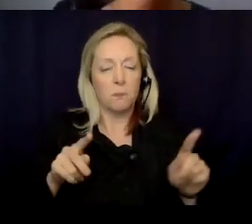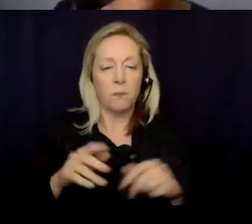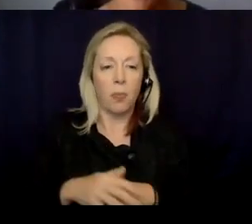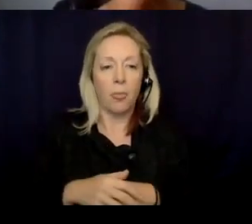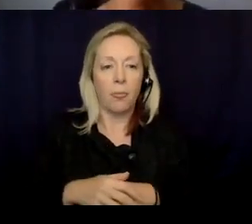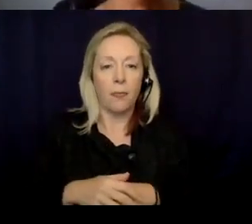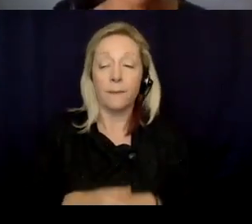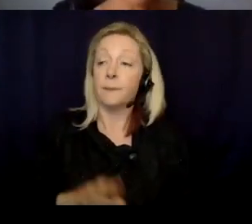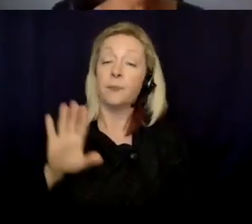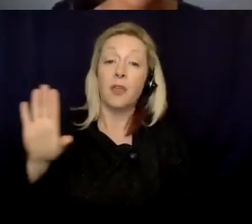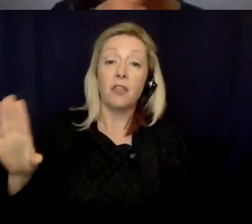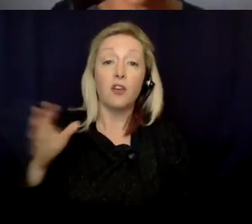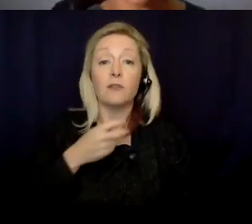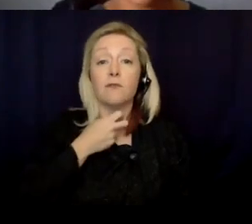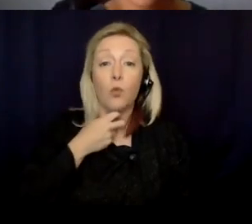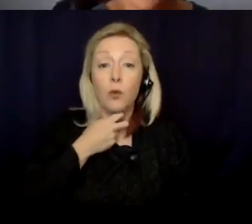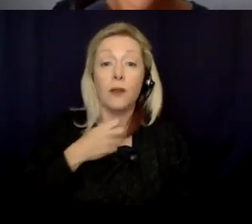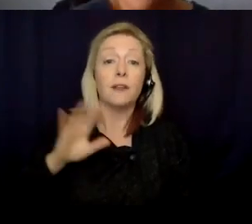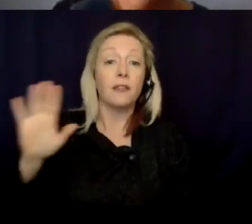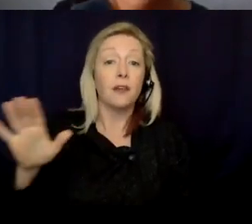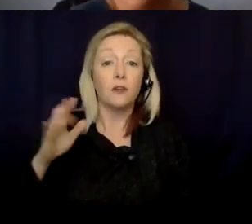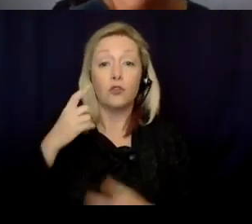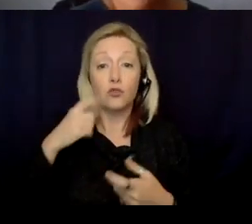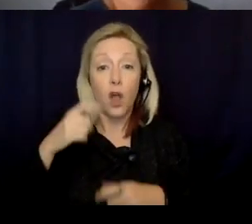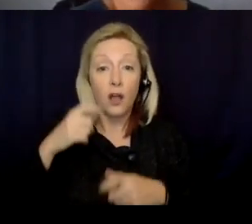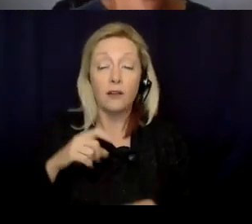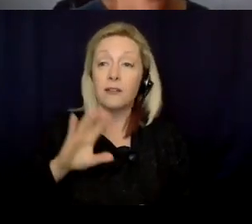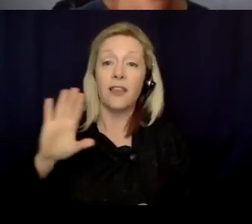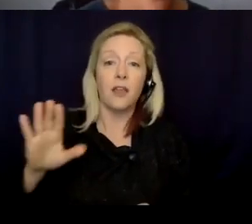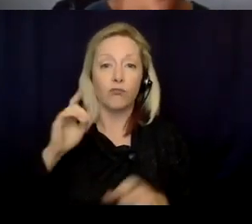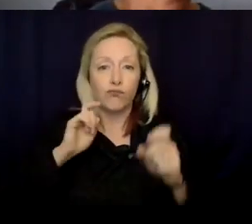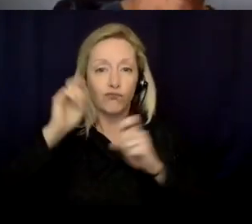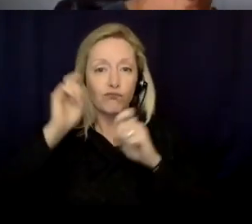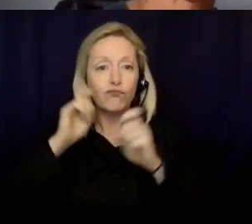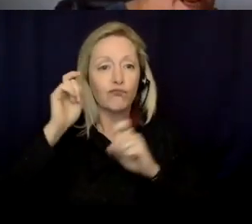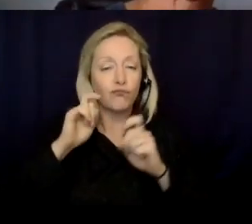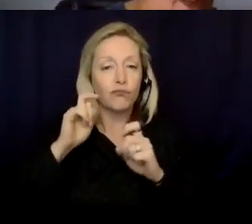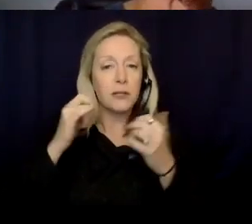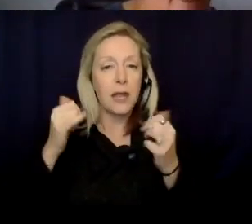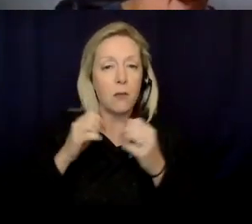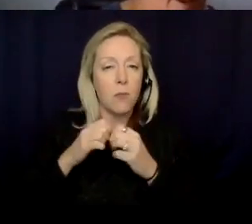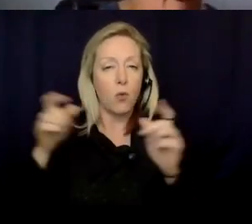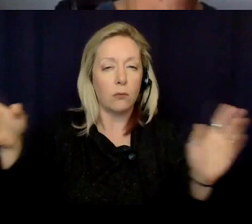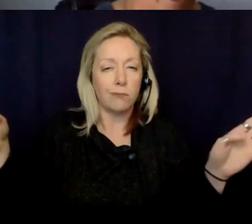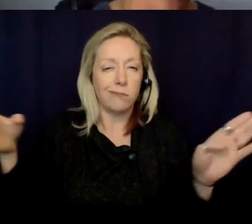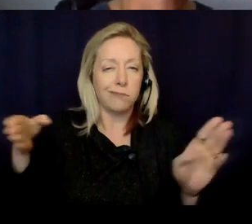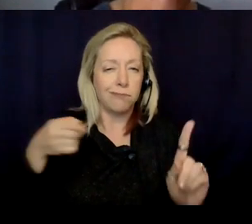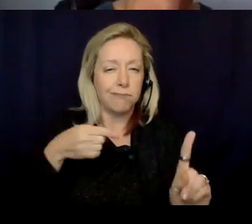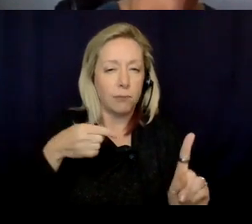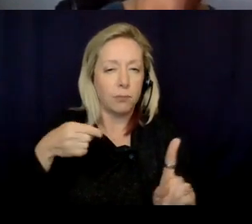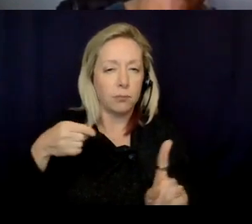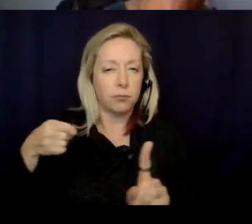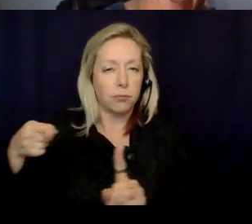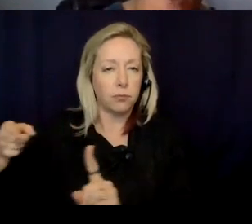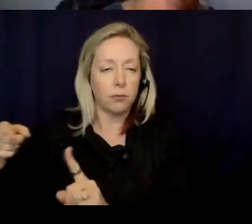They're crying, they're vocalizing, they're doing those expressions, they're doing those kind of things. But they